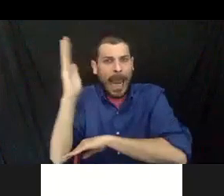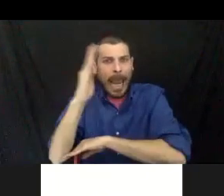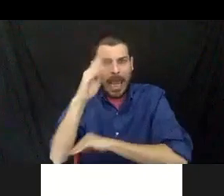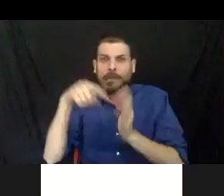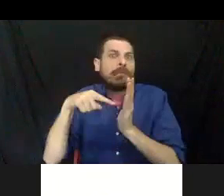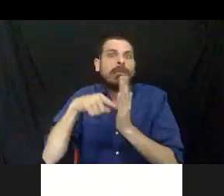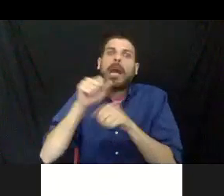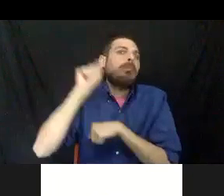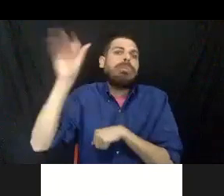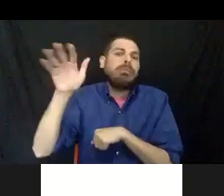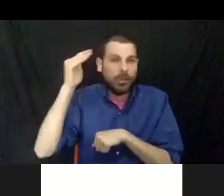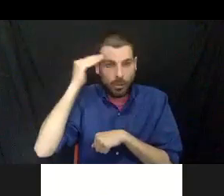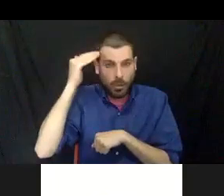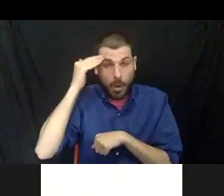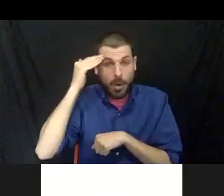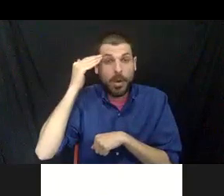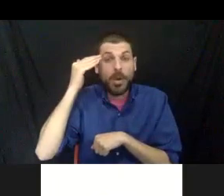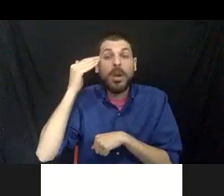Saturday of next week.